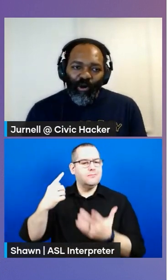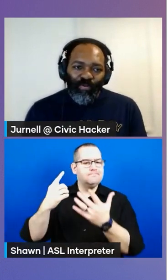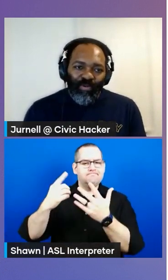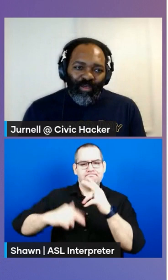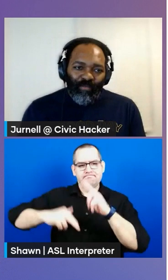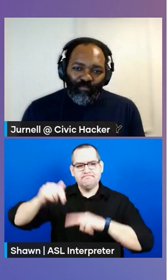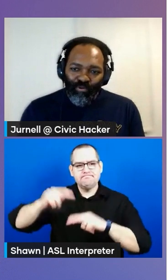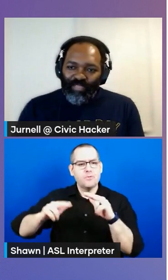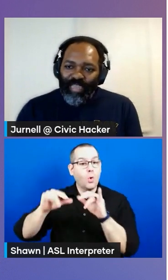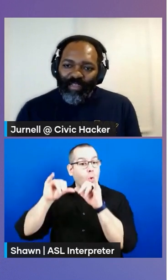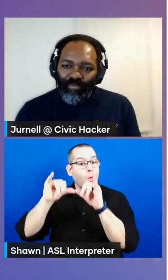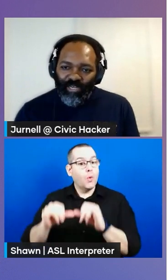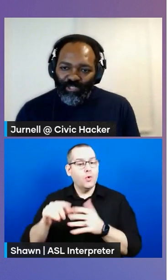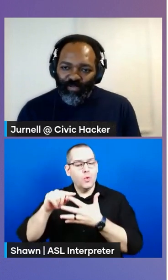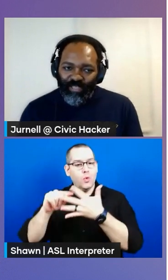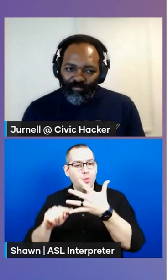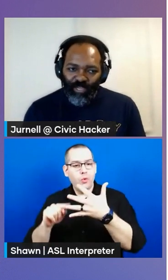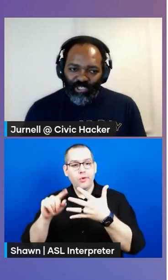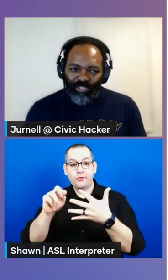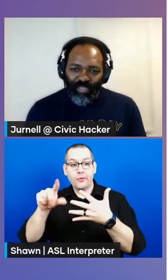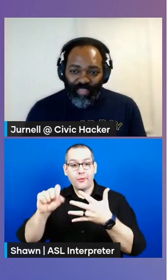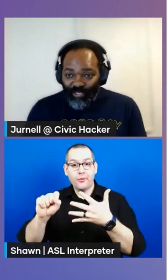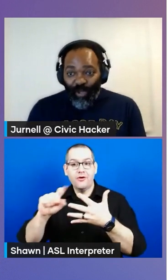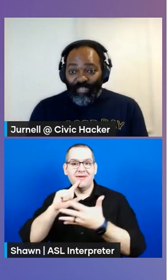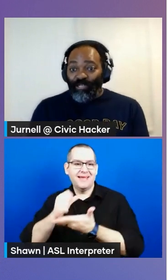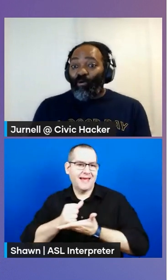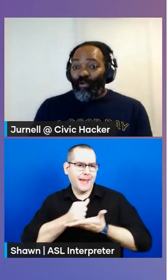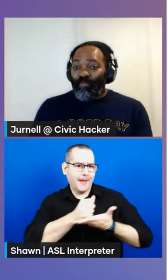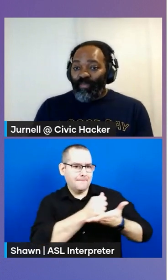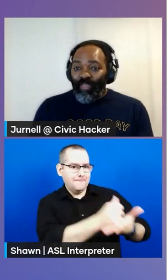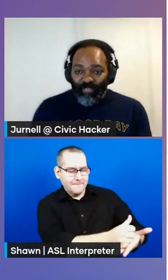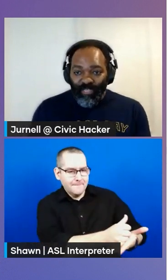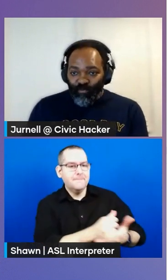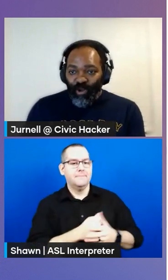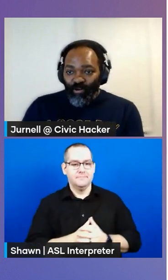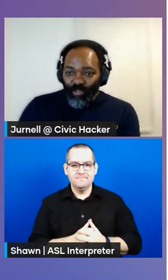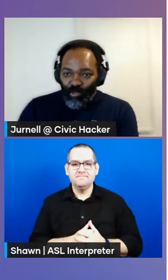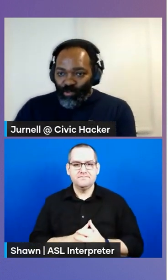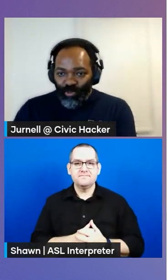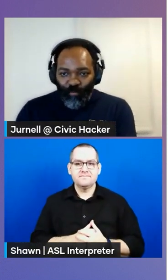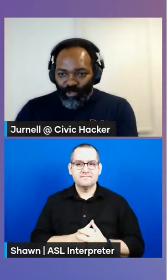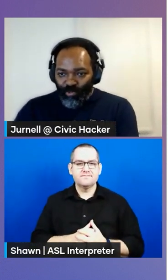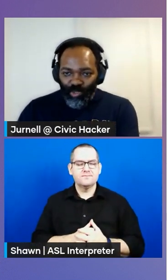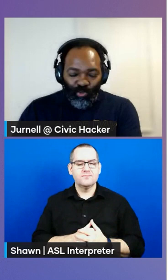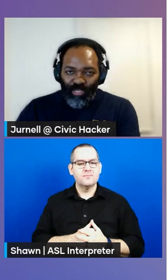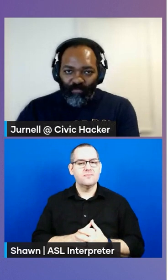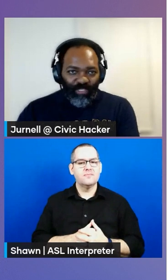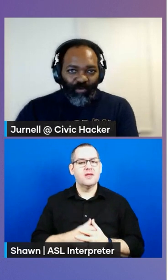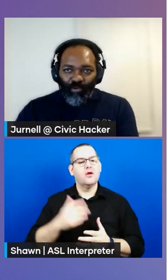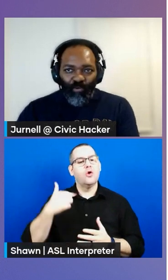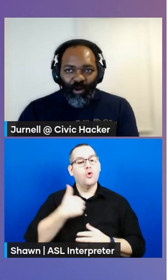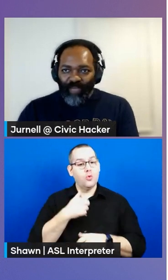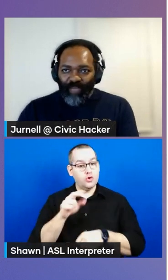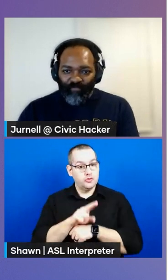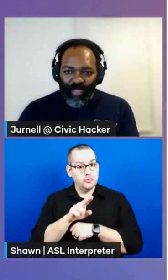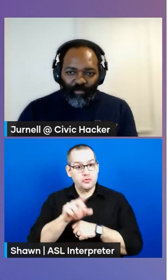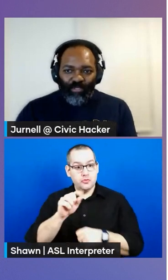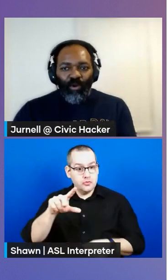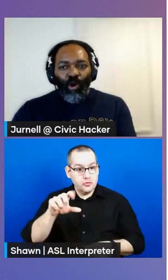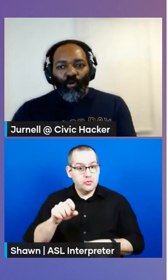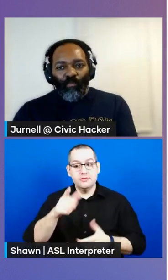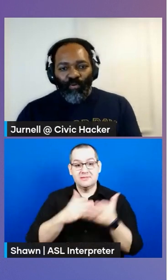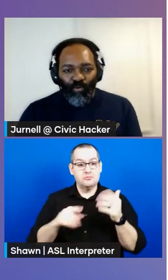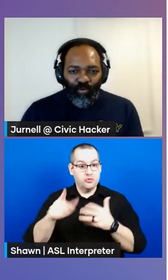that help bring that liberation within reach. And that's why it's an arm. It's because we're going to use the open source tools that some of you all have